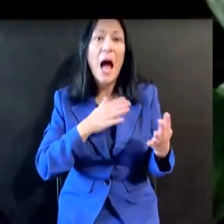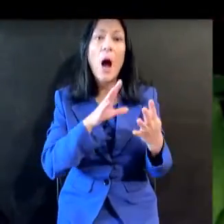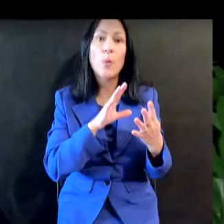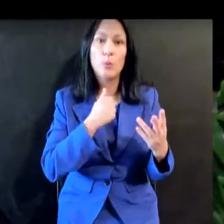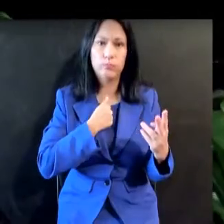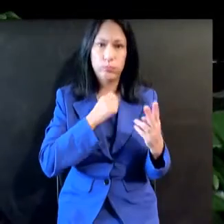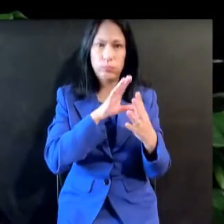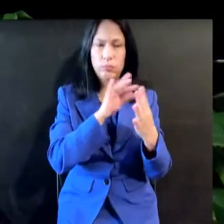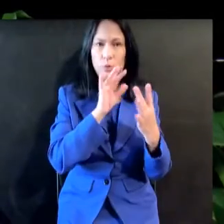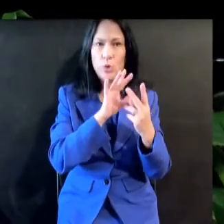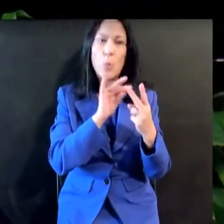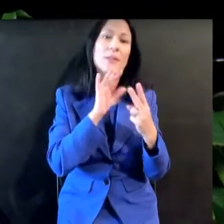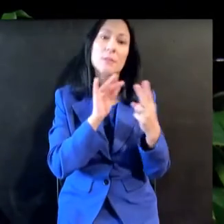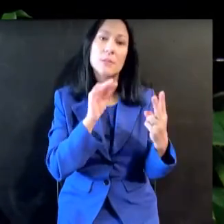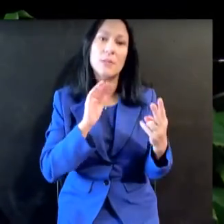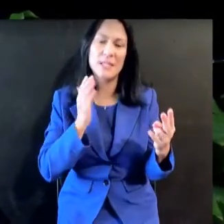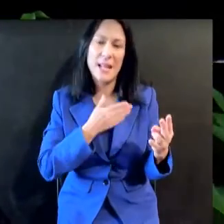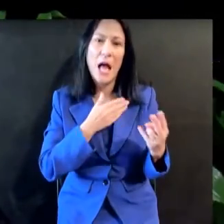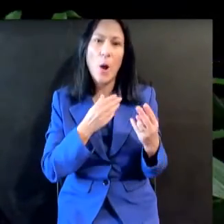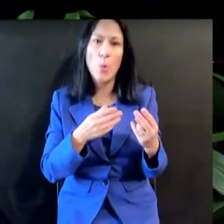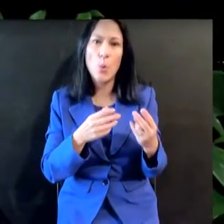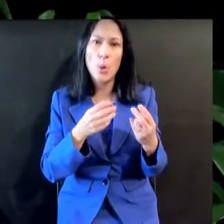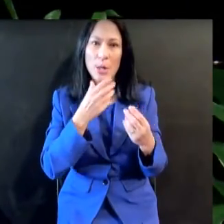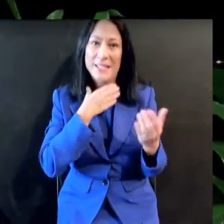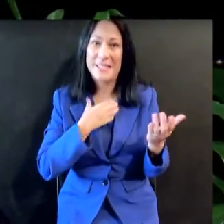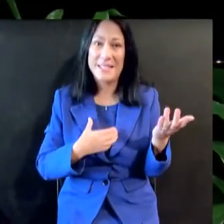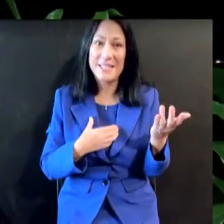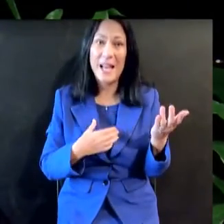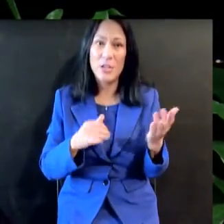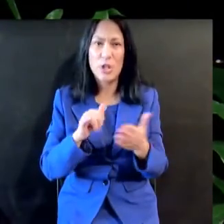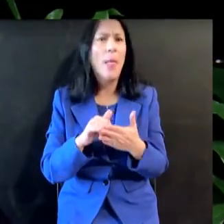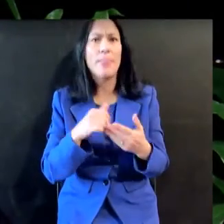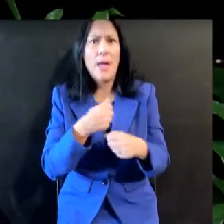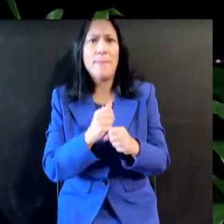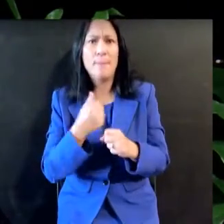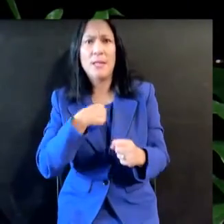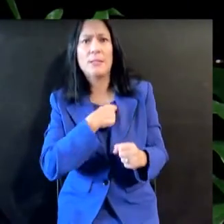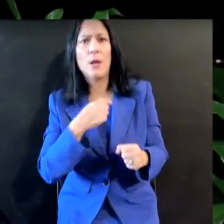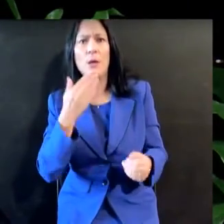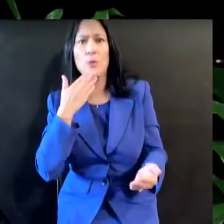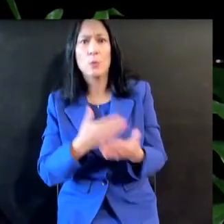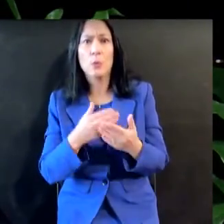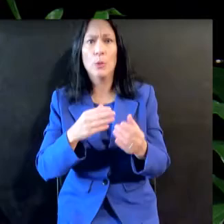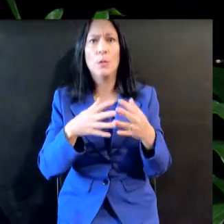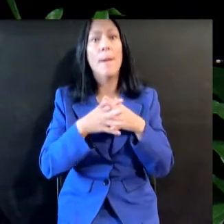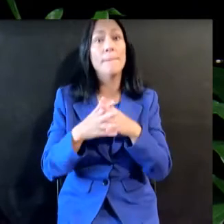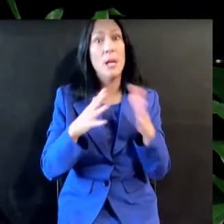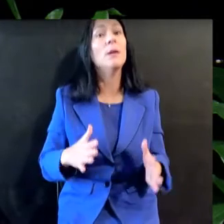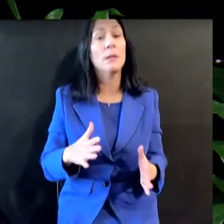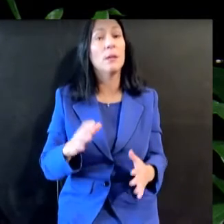desire to do what we want to do when we want to do it? Because by God, that makes us good, Americans.